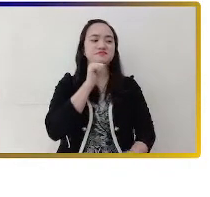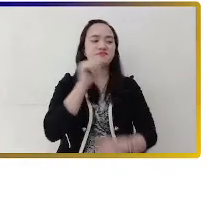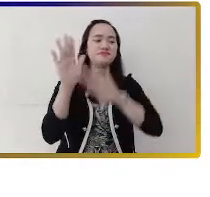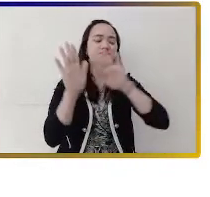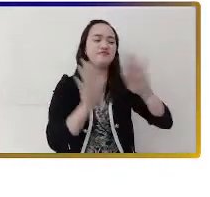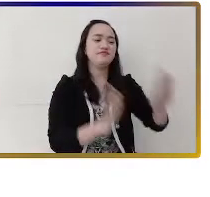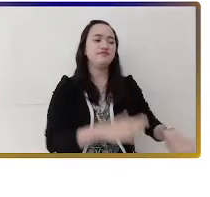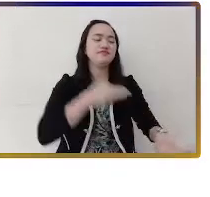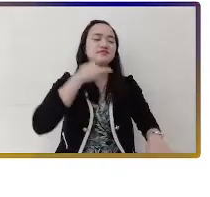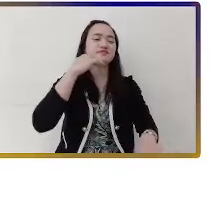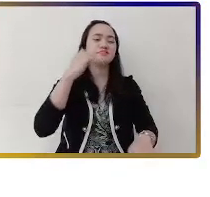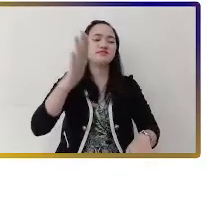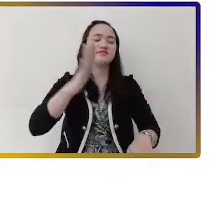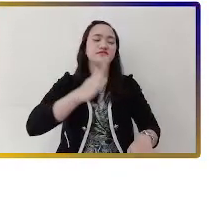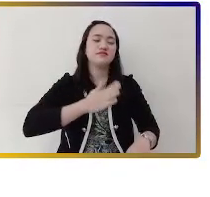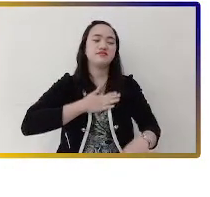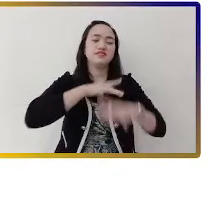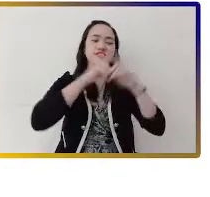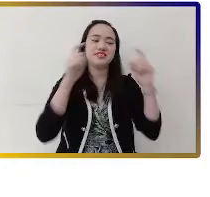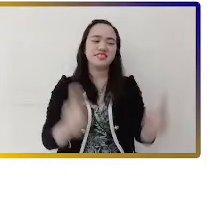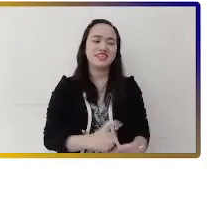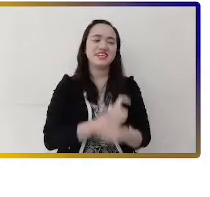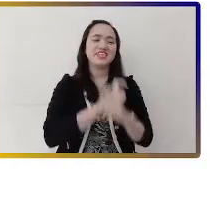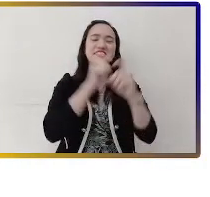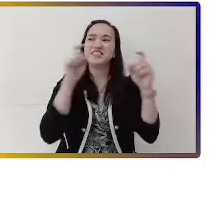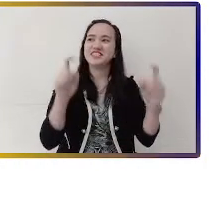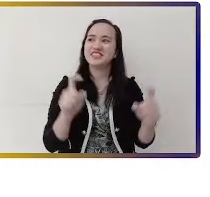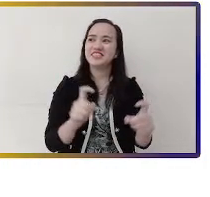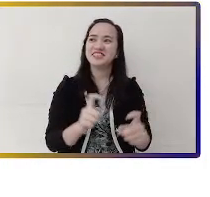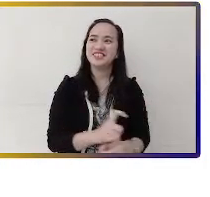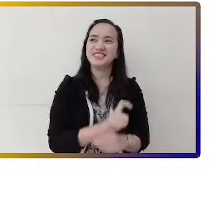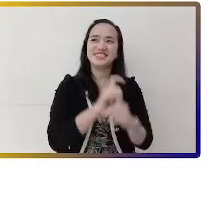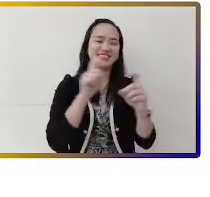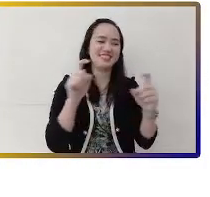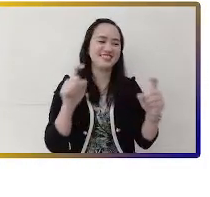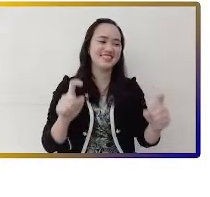leave me to die in my